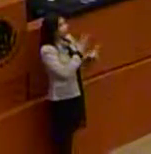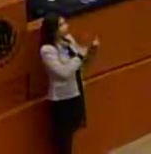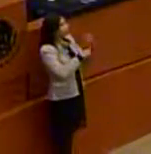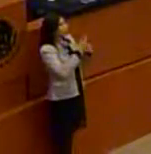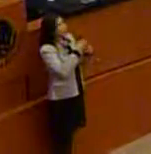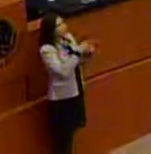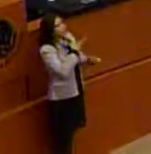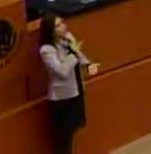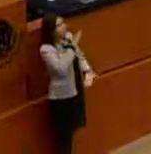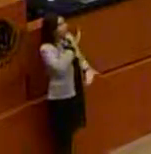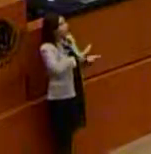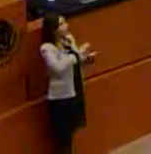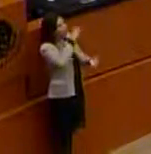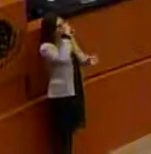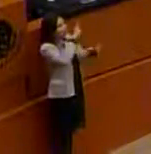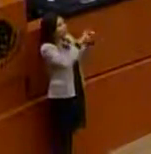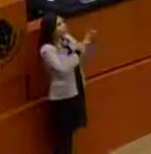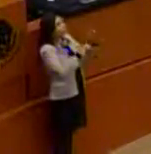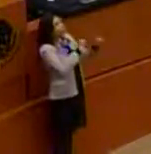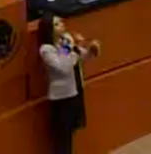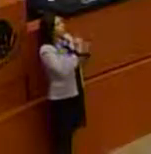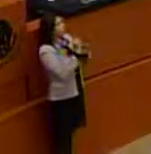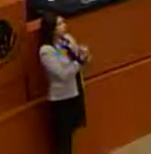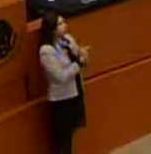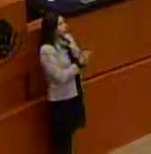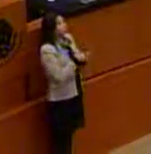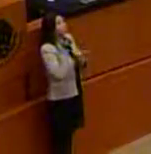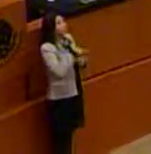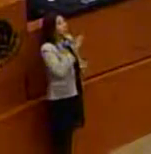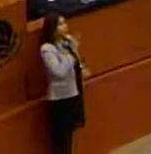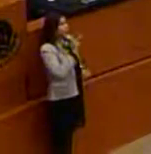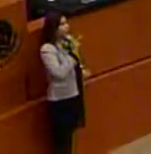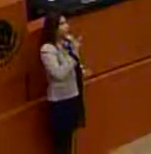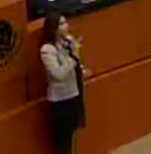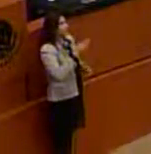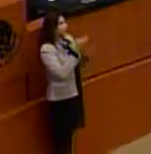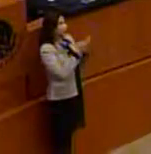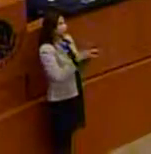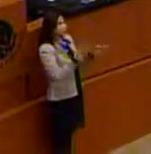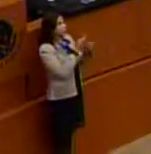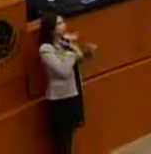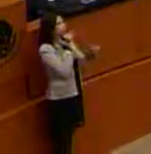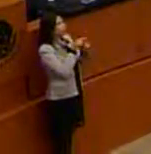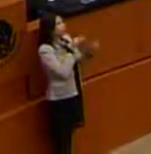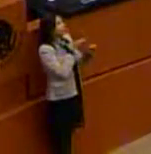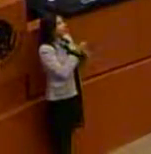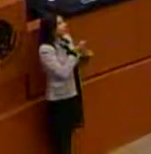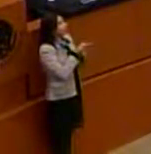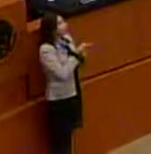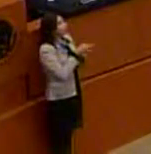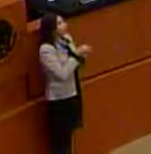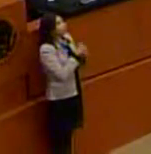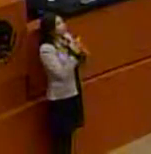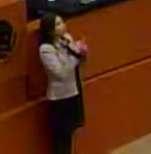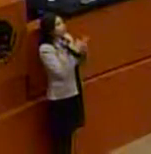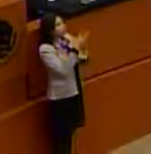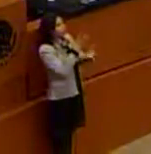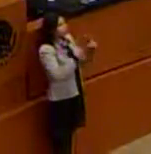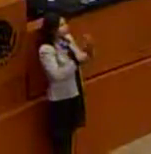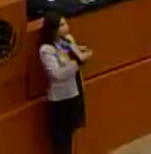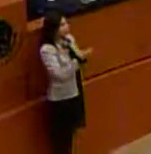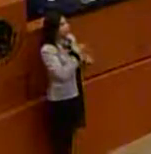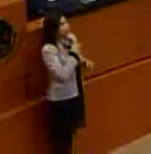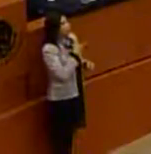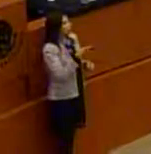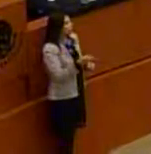in many other countries, but it's directly relevant because of the circumstances. In Switzerland, poverty reduction is a